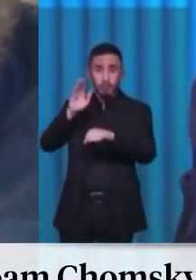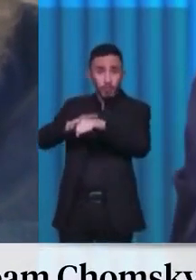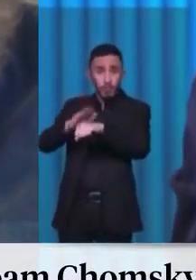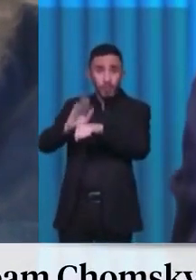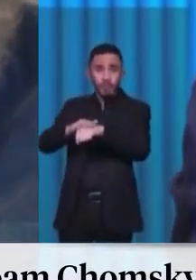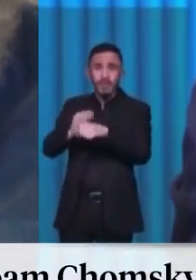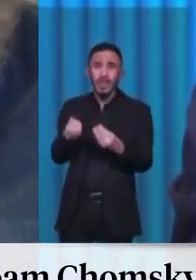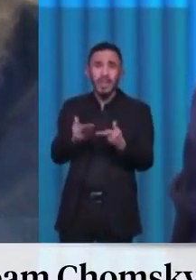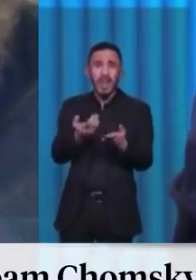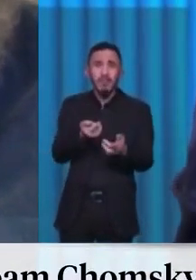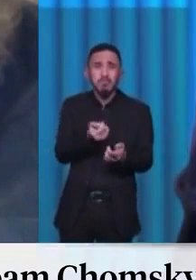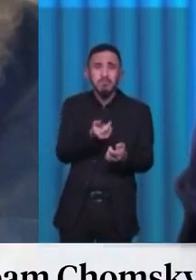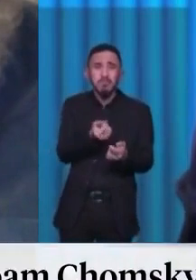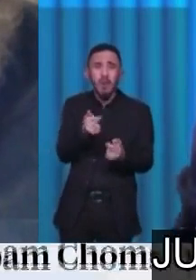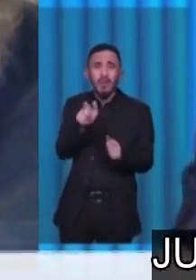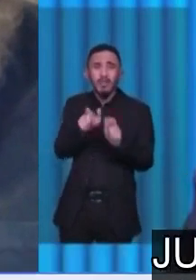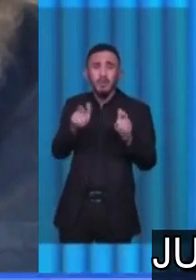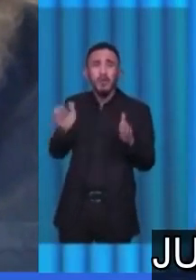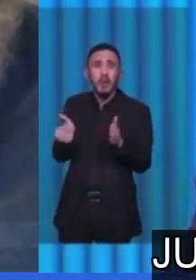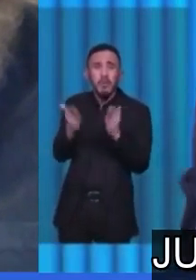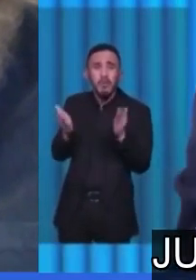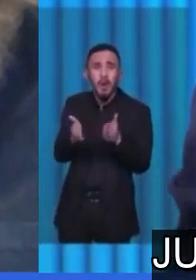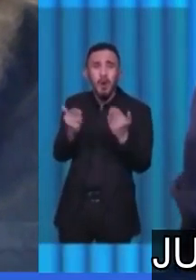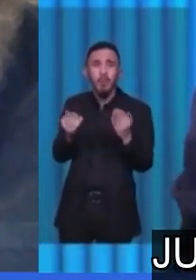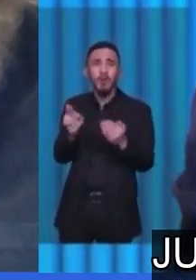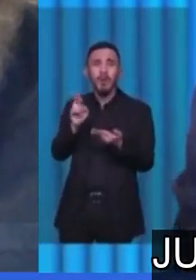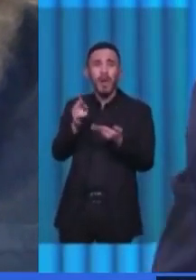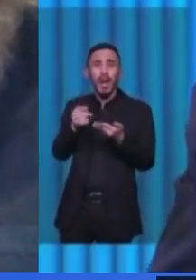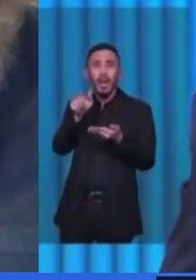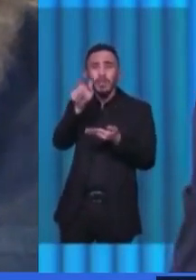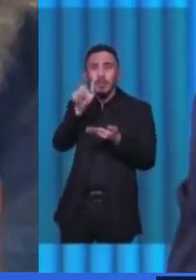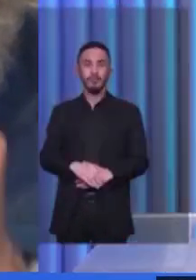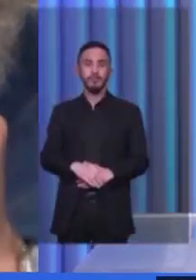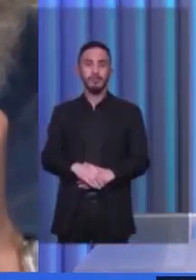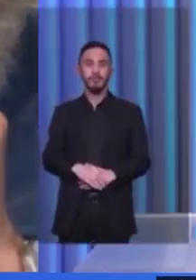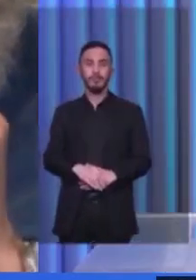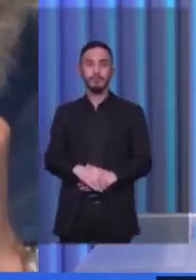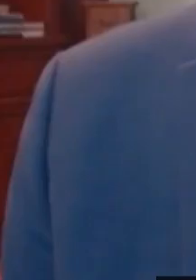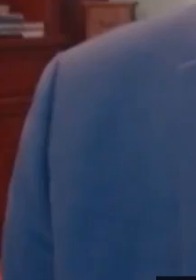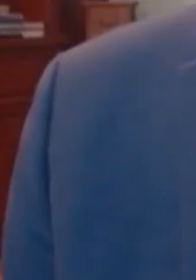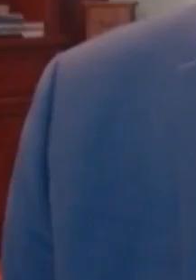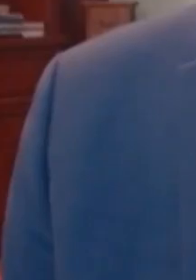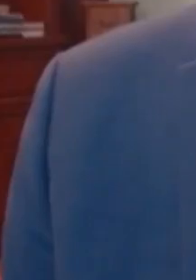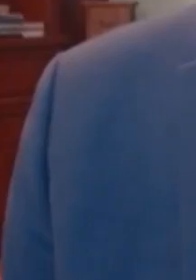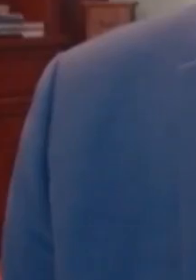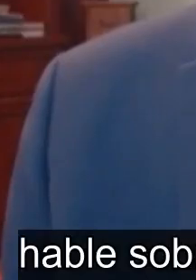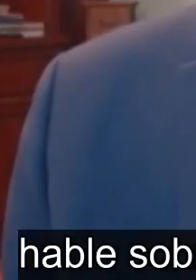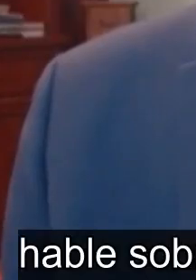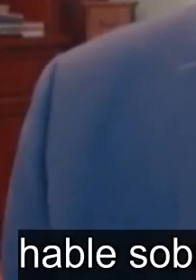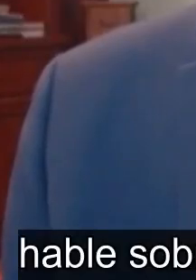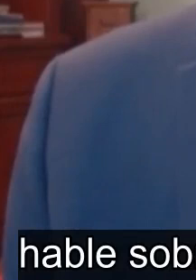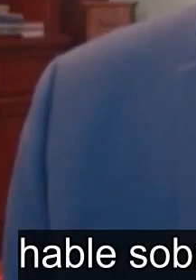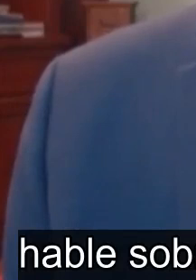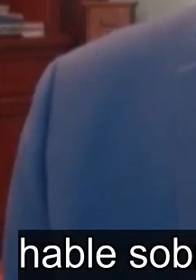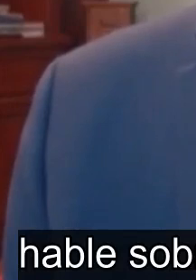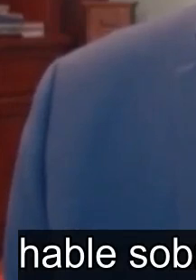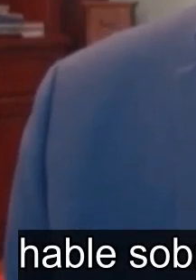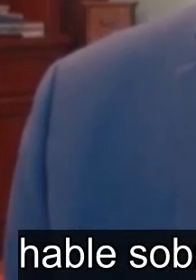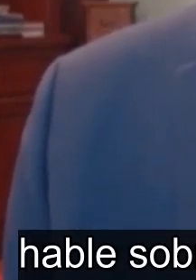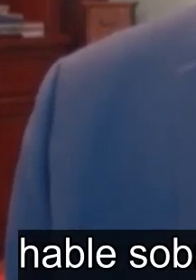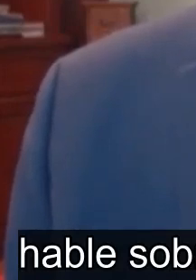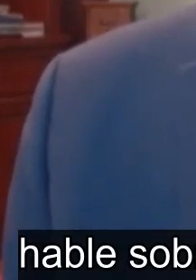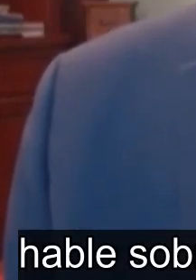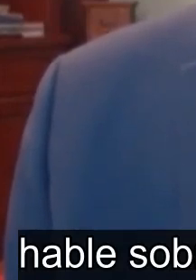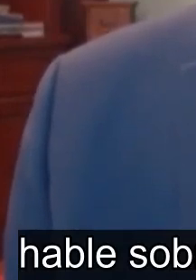situation. Well, Noam Chomsky, following up on that, the significance